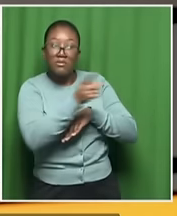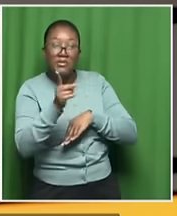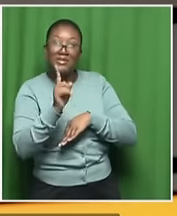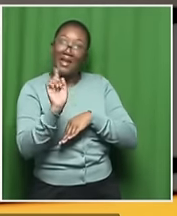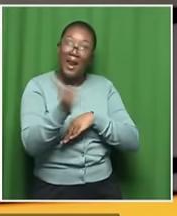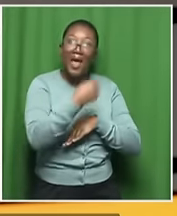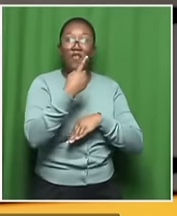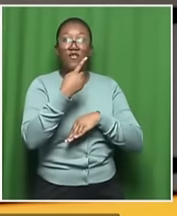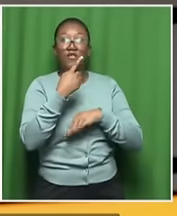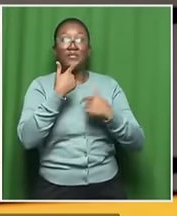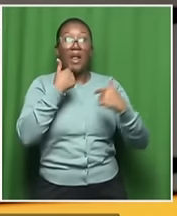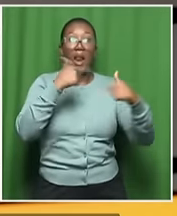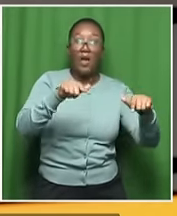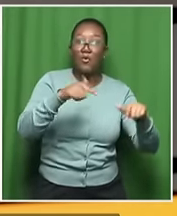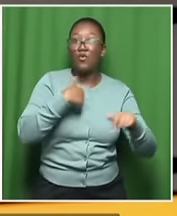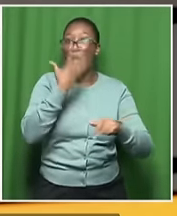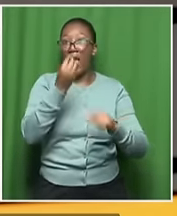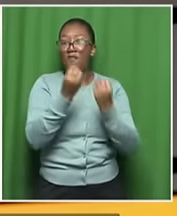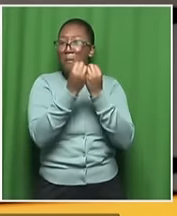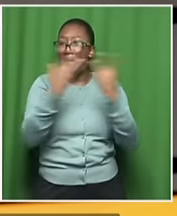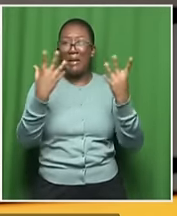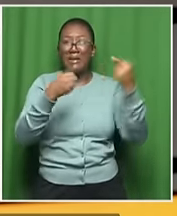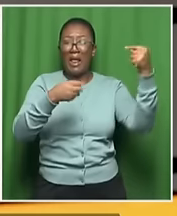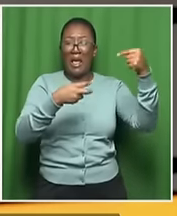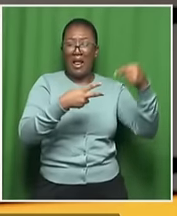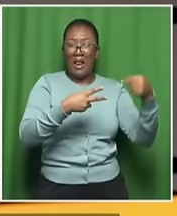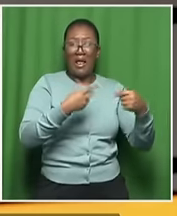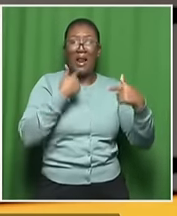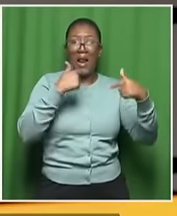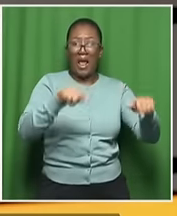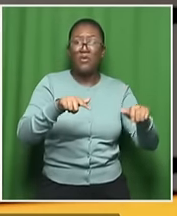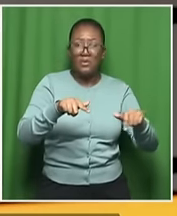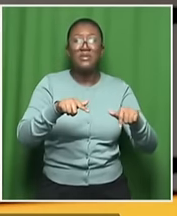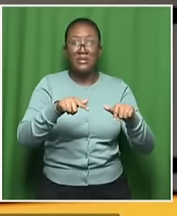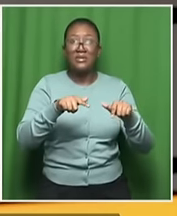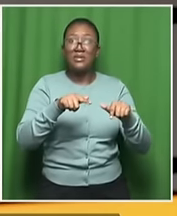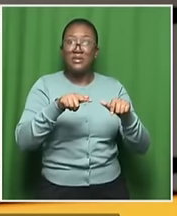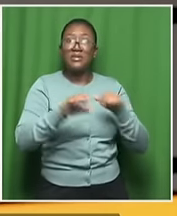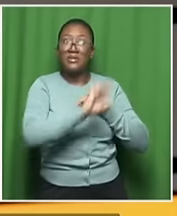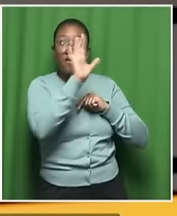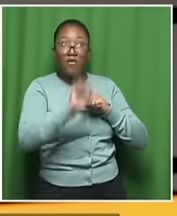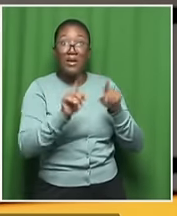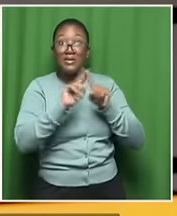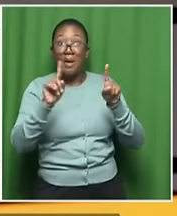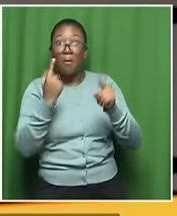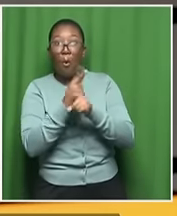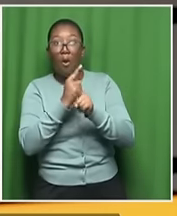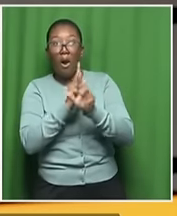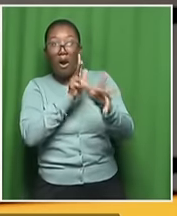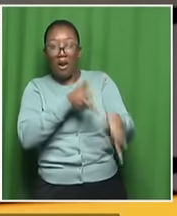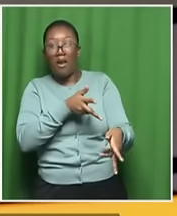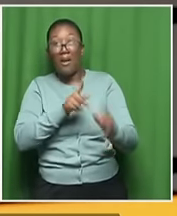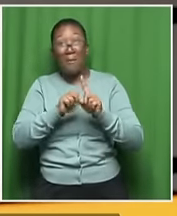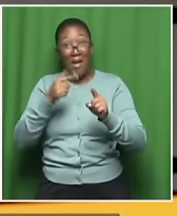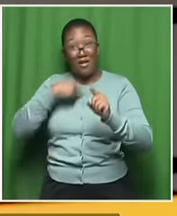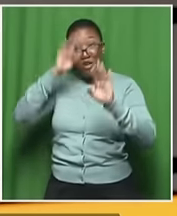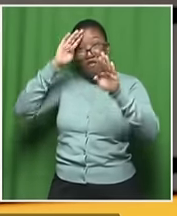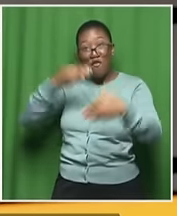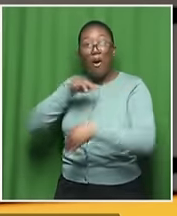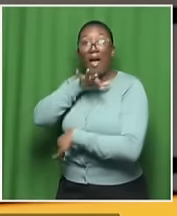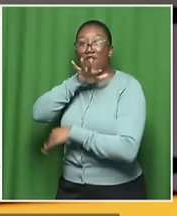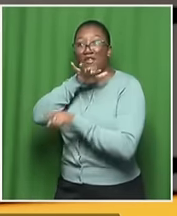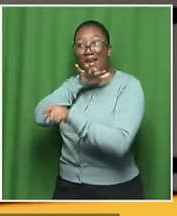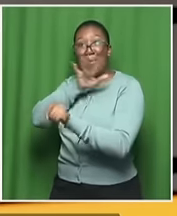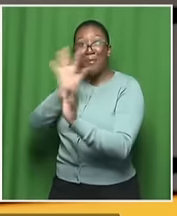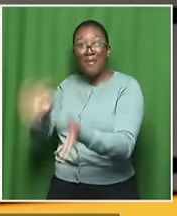indigenous languages in South Africa, I think there's an injustice against them. It's not just about Afrikaans. And I've